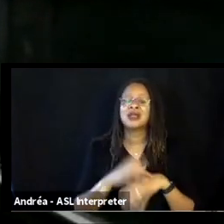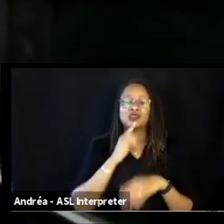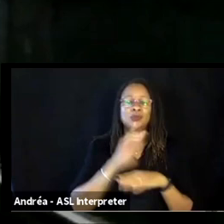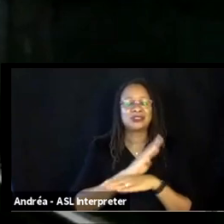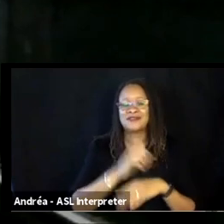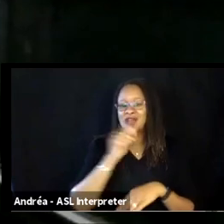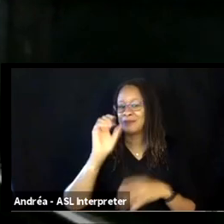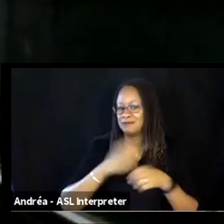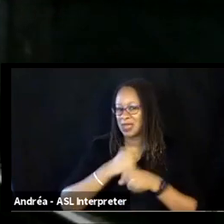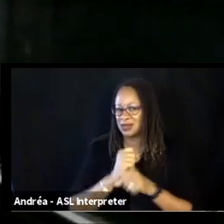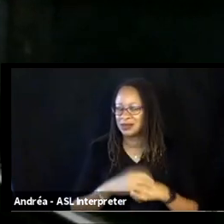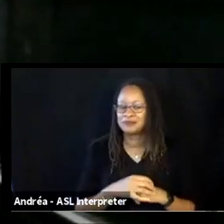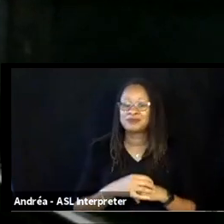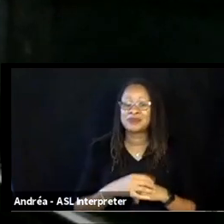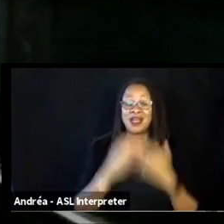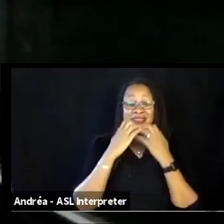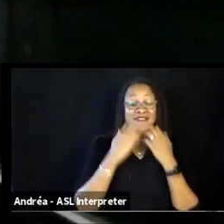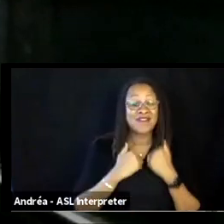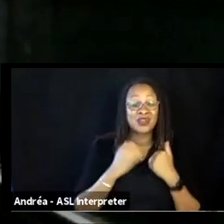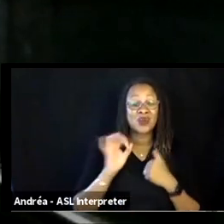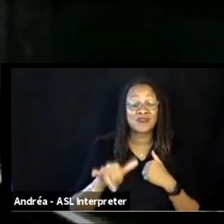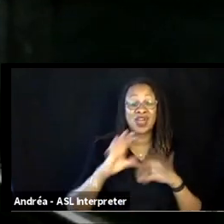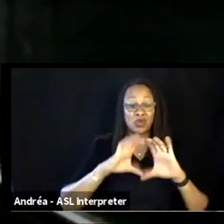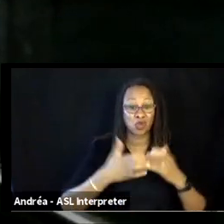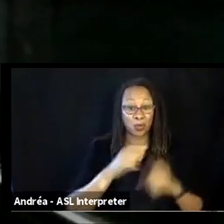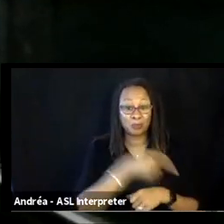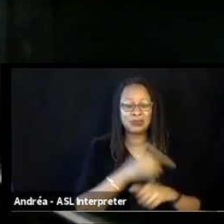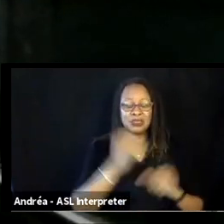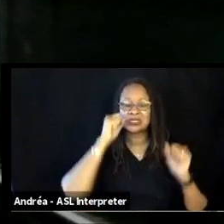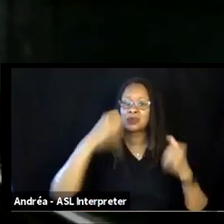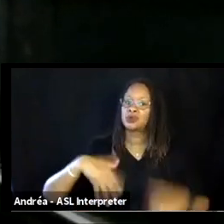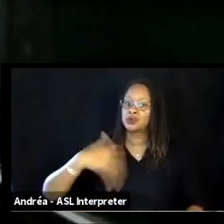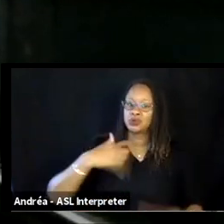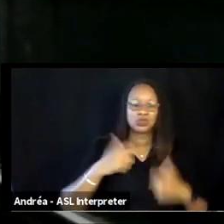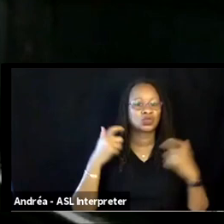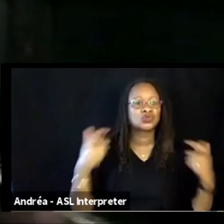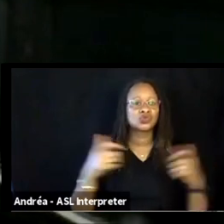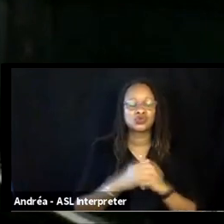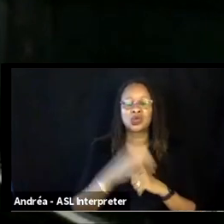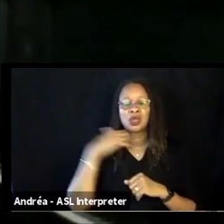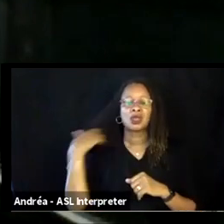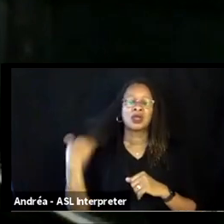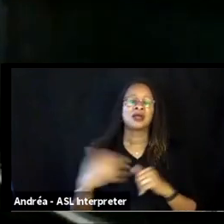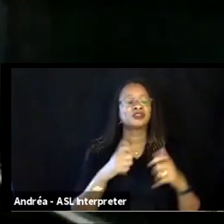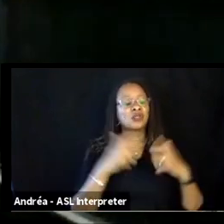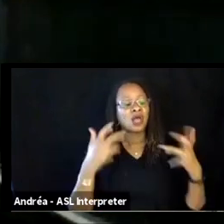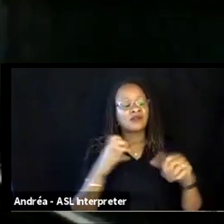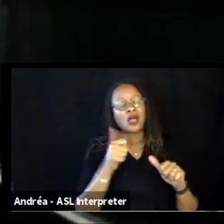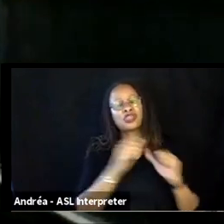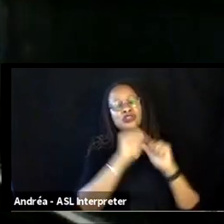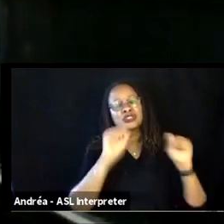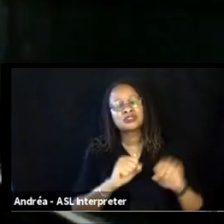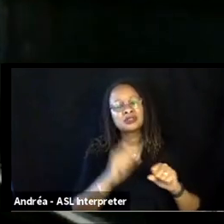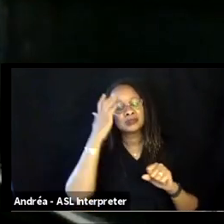been made. So the value of that group is immense. And, you know, there's a ton of other systems as